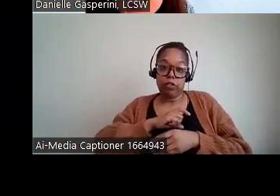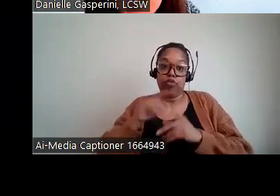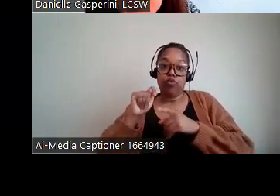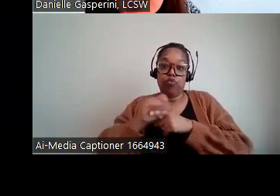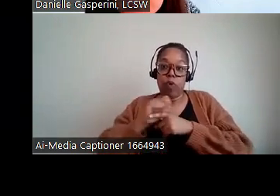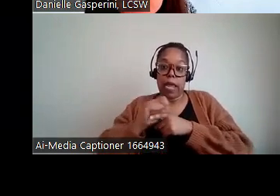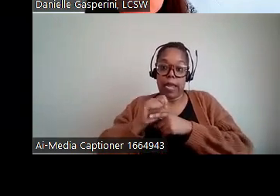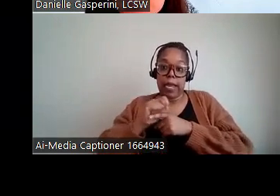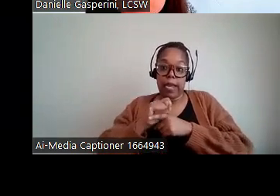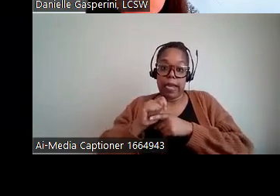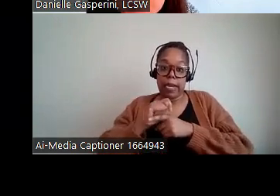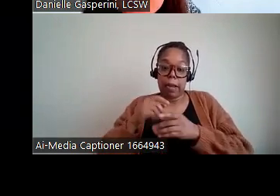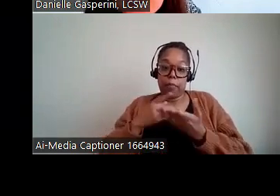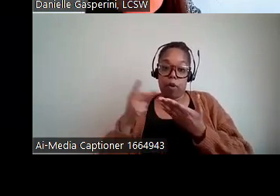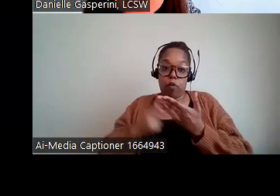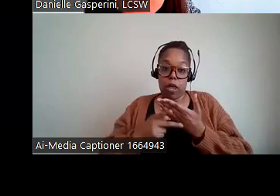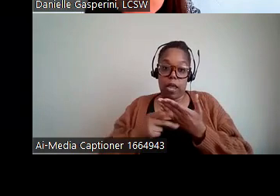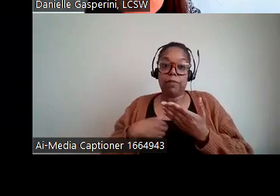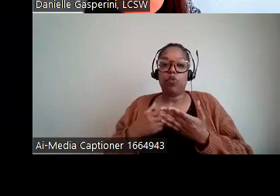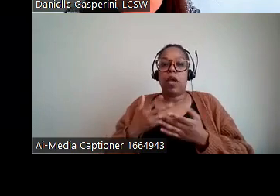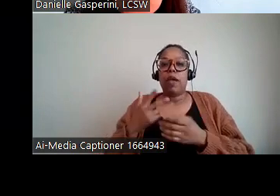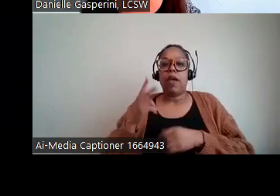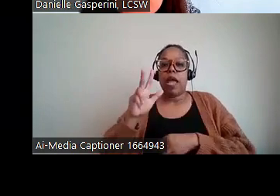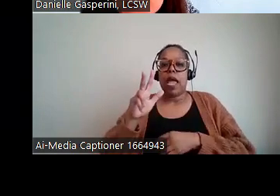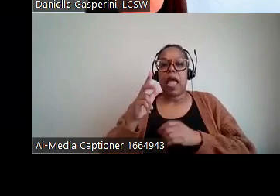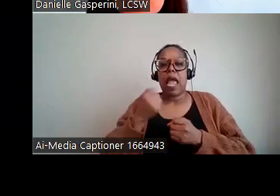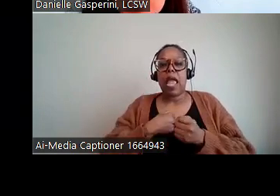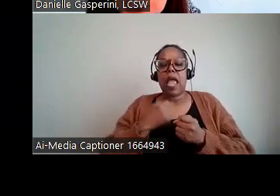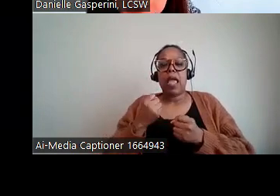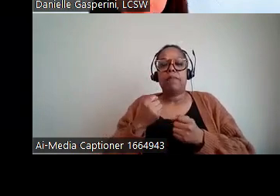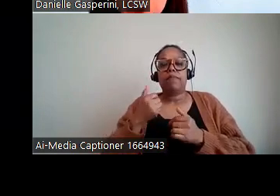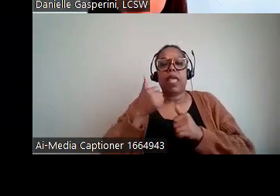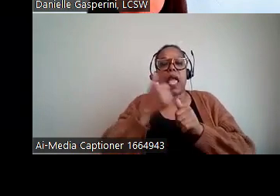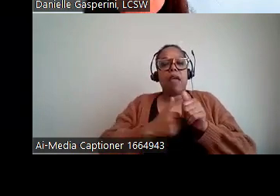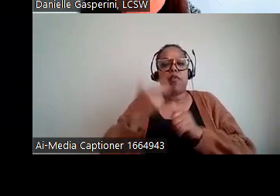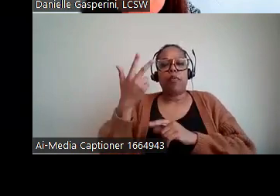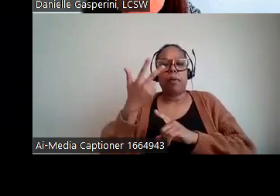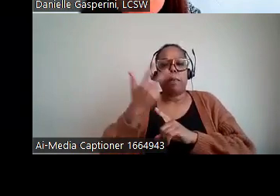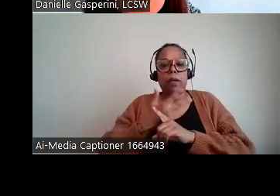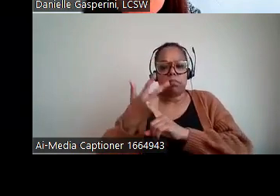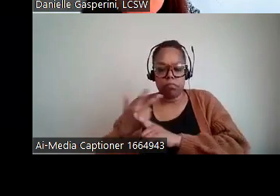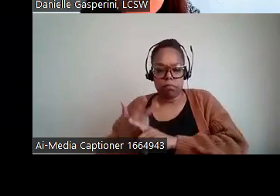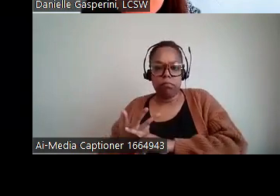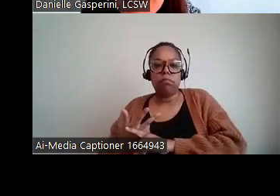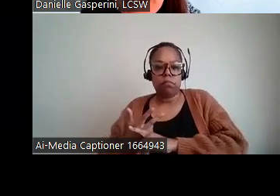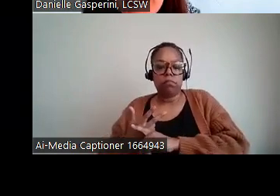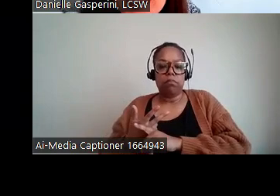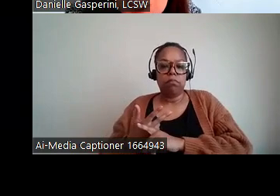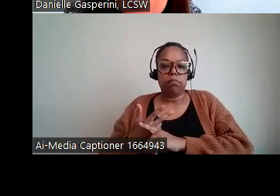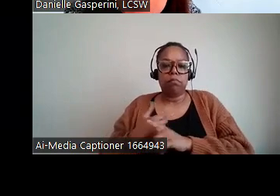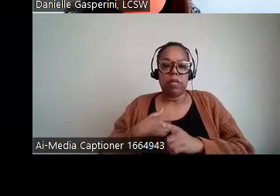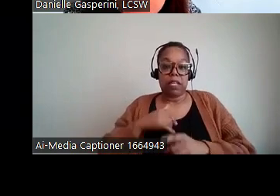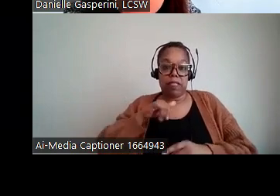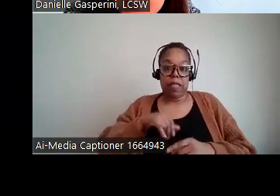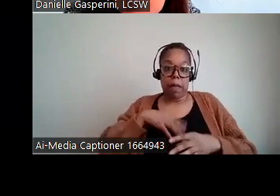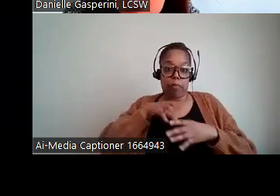quarterly, I am part of a program that goes and helps train our police officers about crisis intervention. So in that programming, I talk